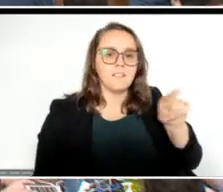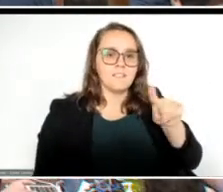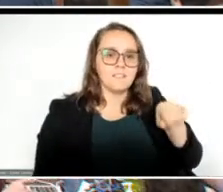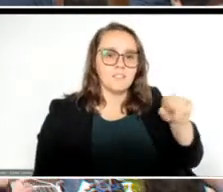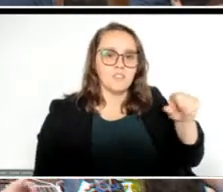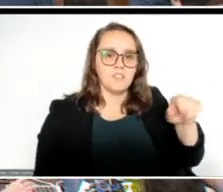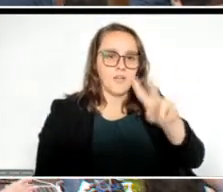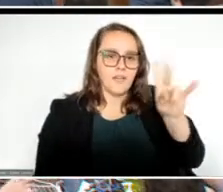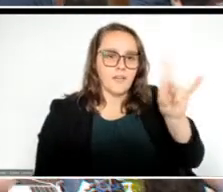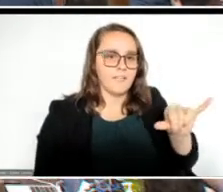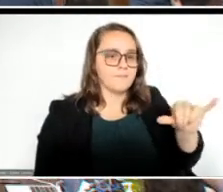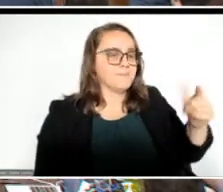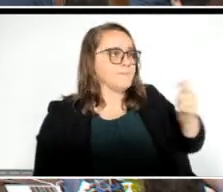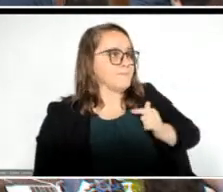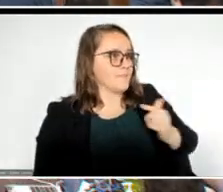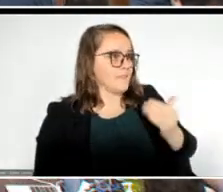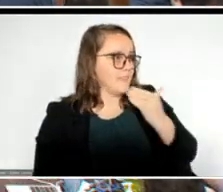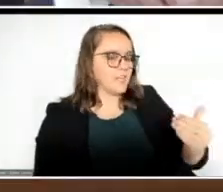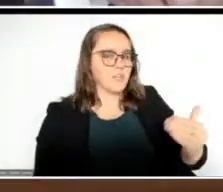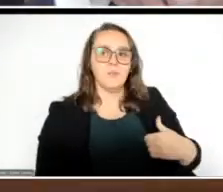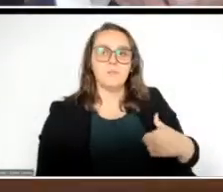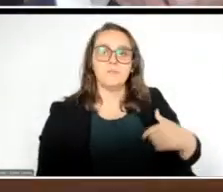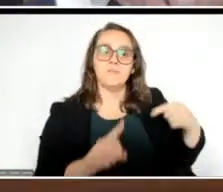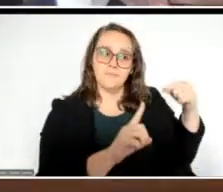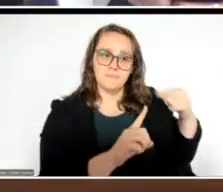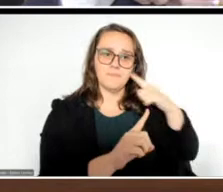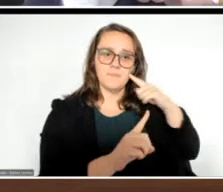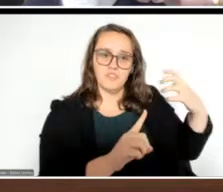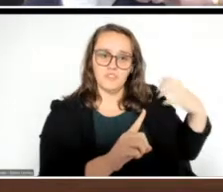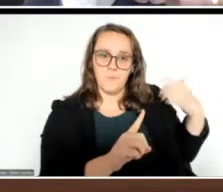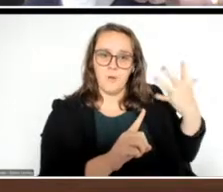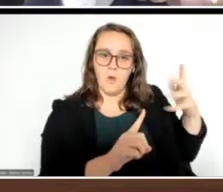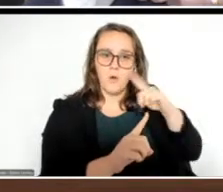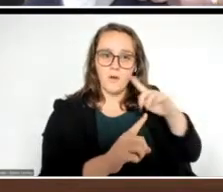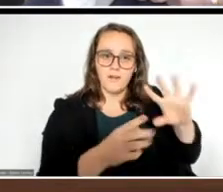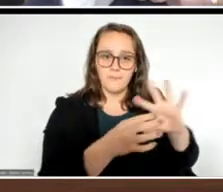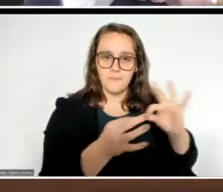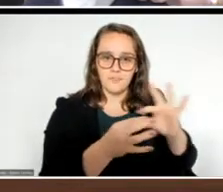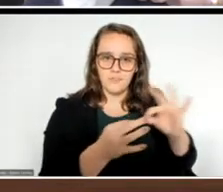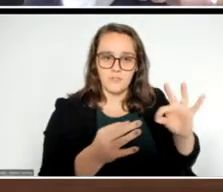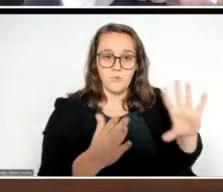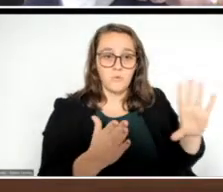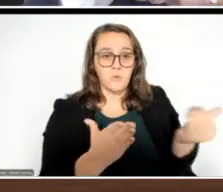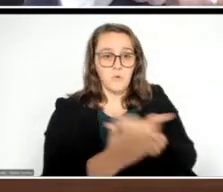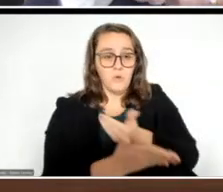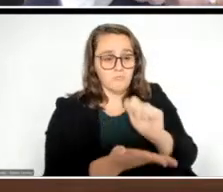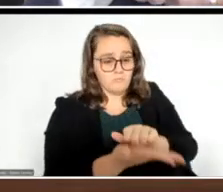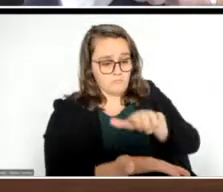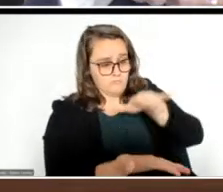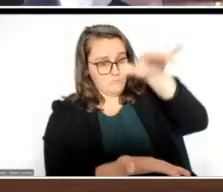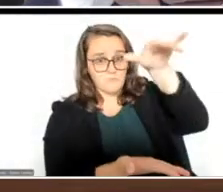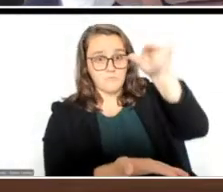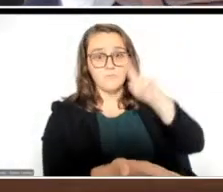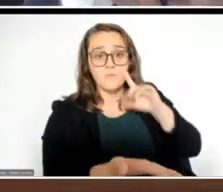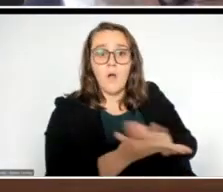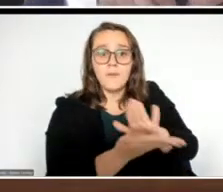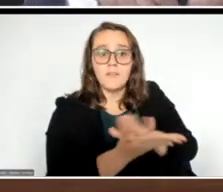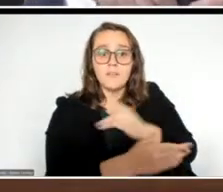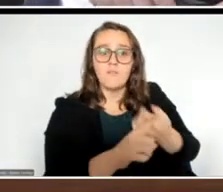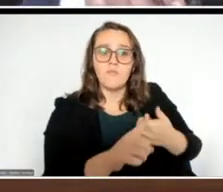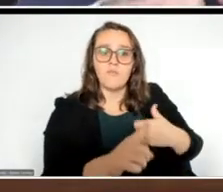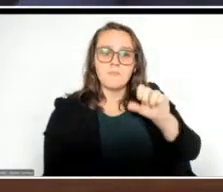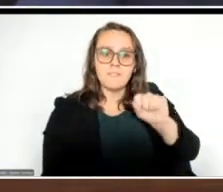21st. As the Chairman mentioned, we've received new and voluminous documentation from the Secret Service, which we continue to